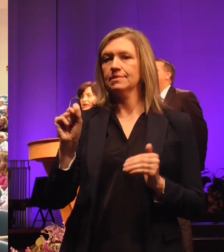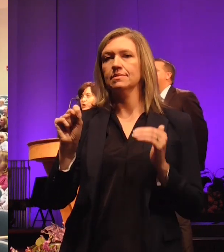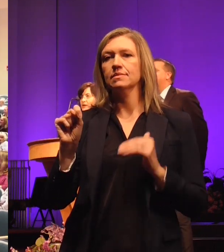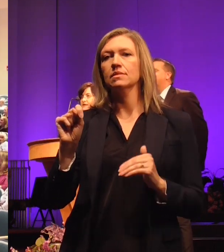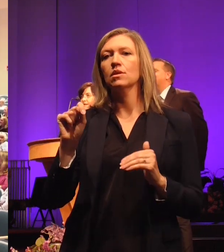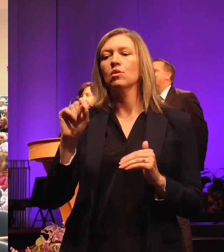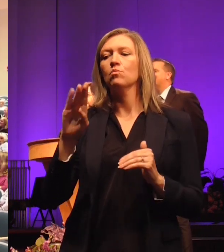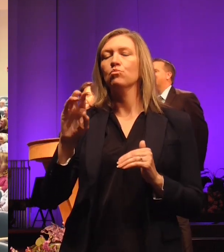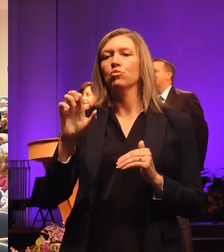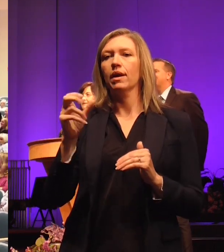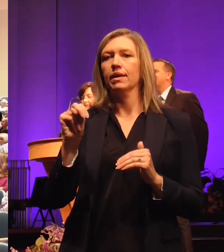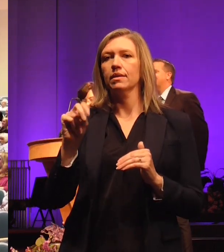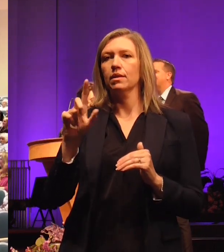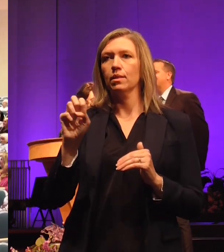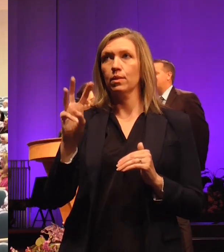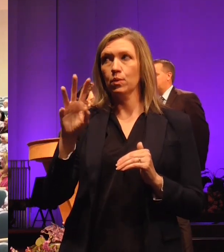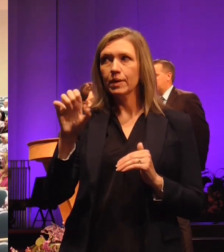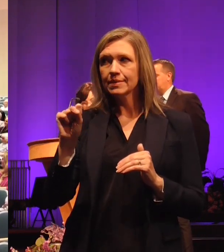Brian Lewis,